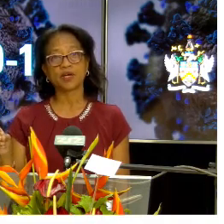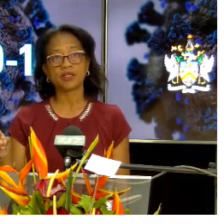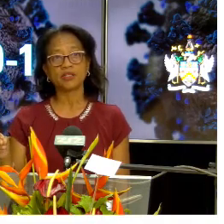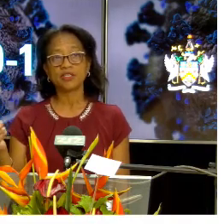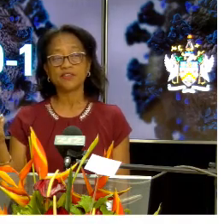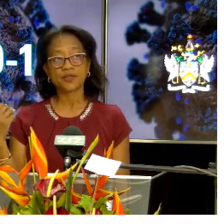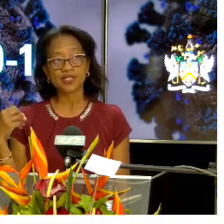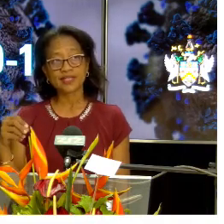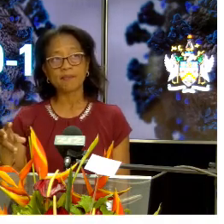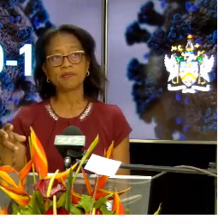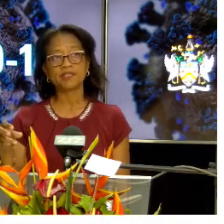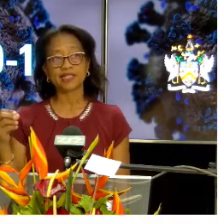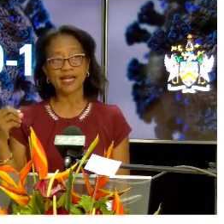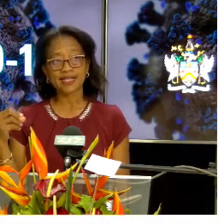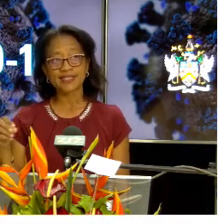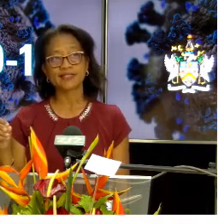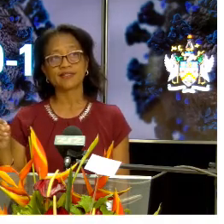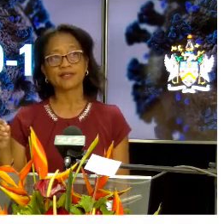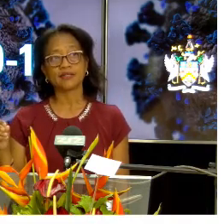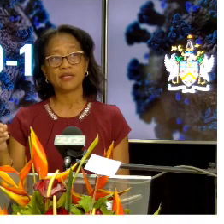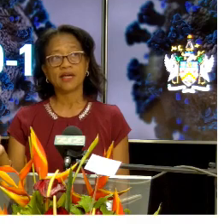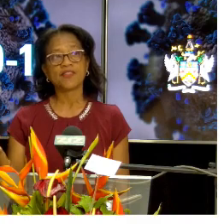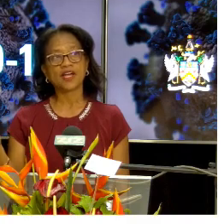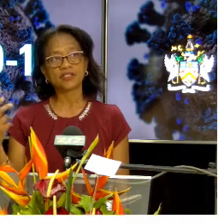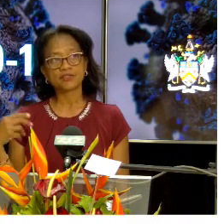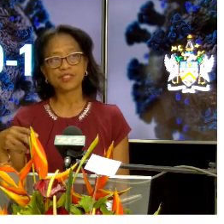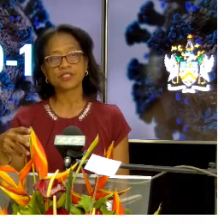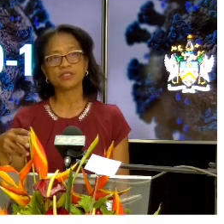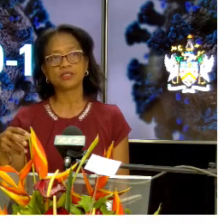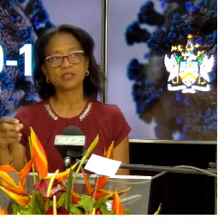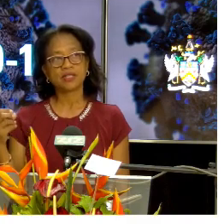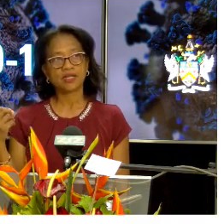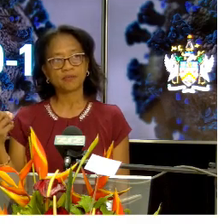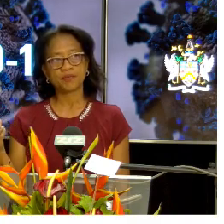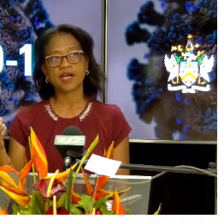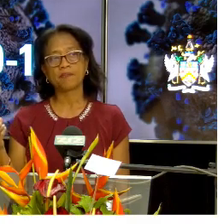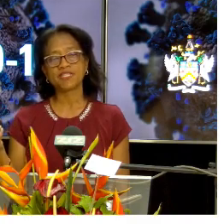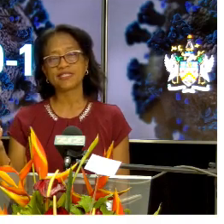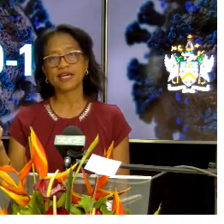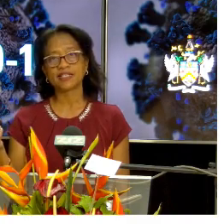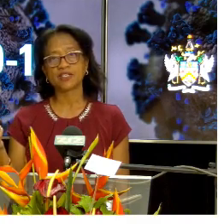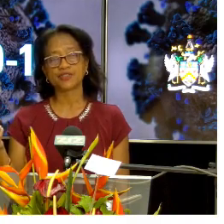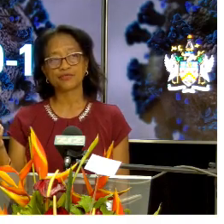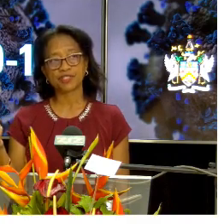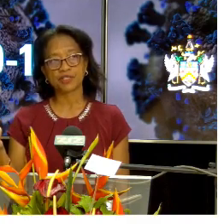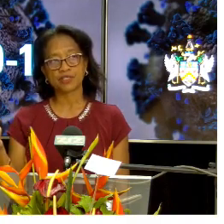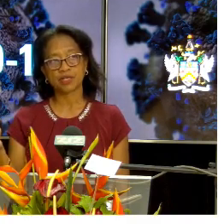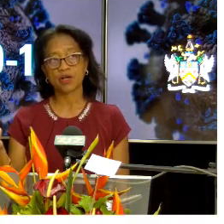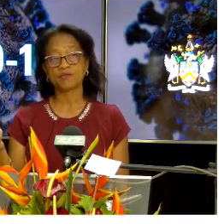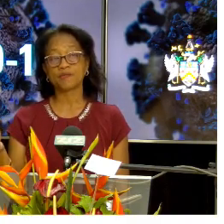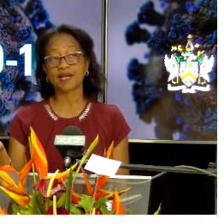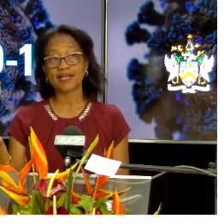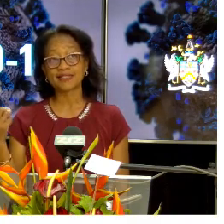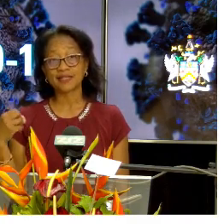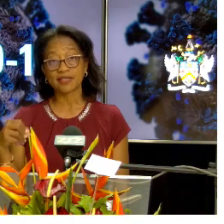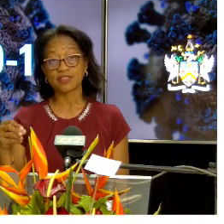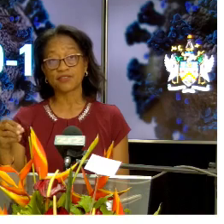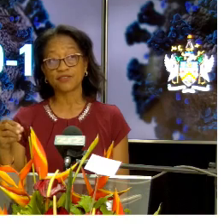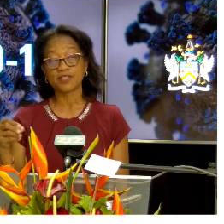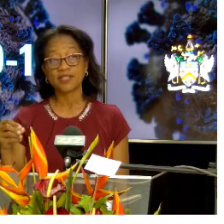day 1, if you are sampled and tested, and that result, that PCR test result comes back